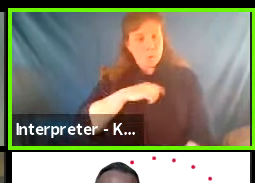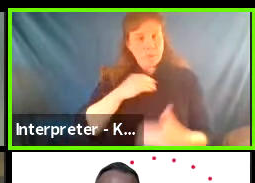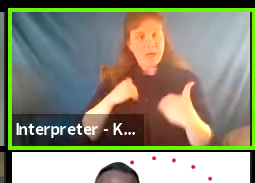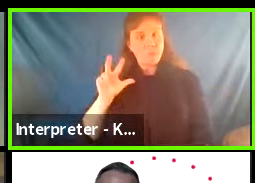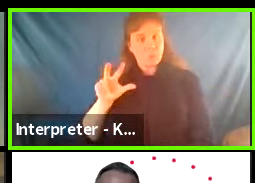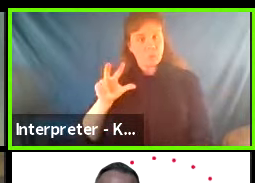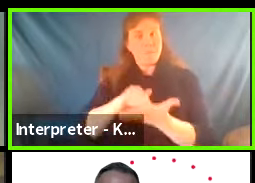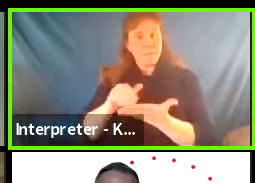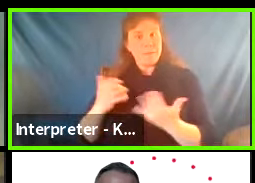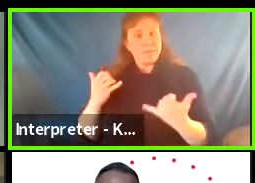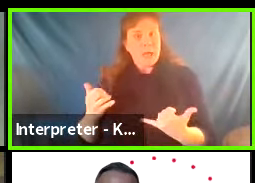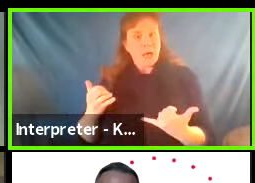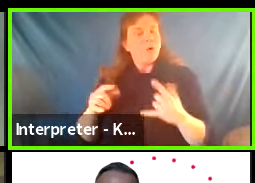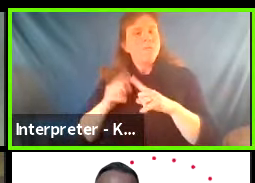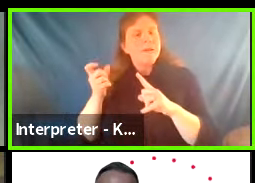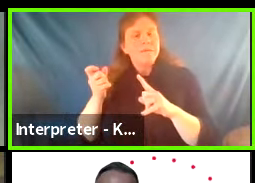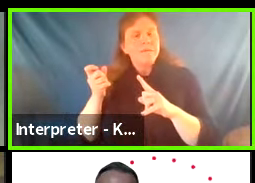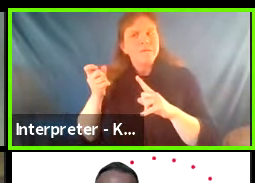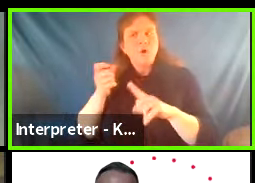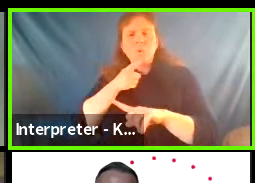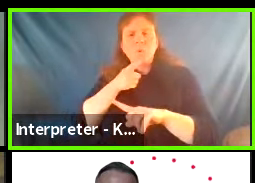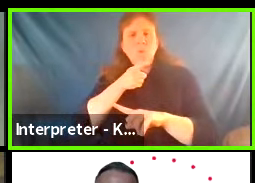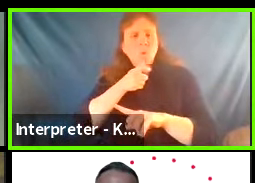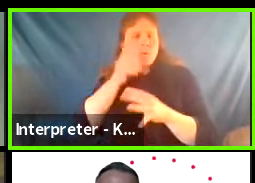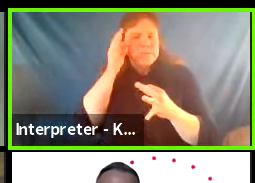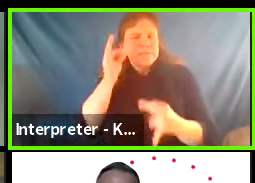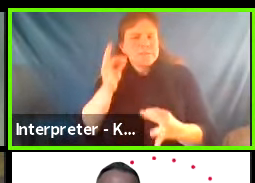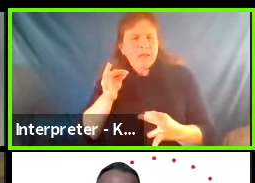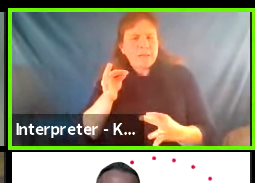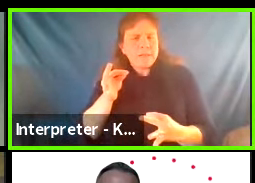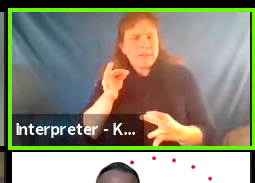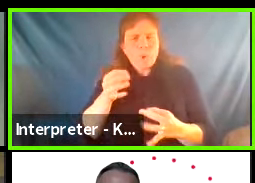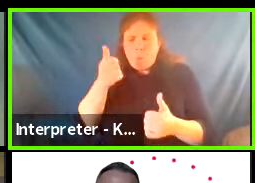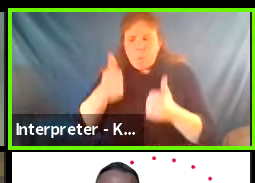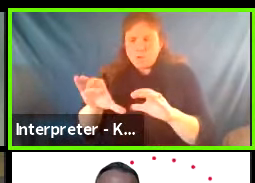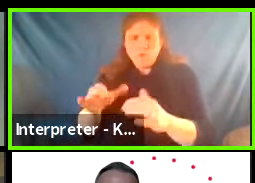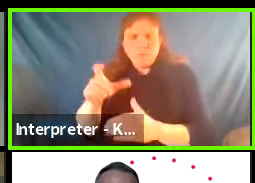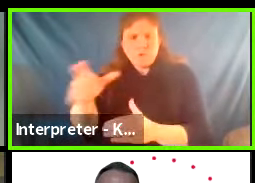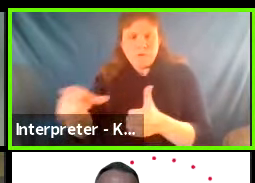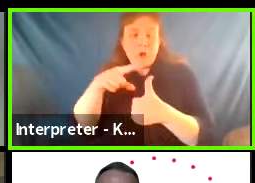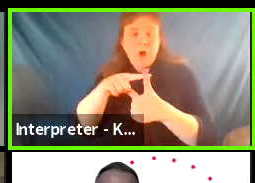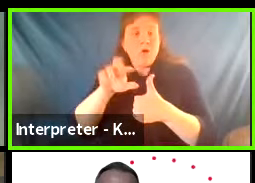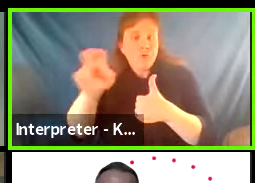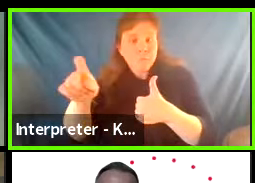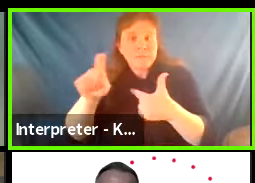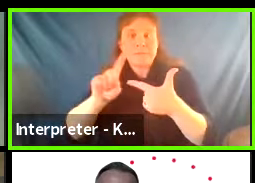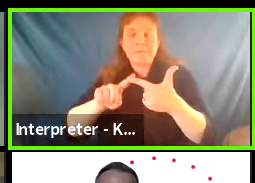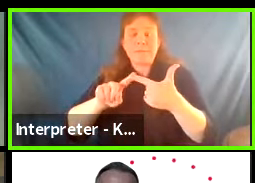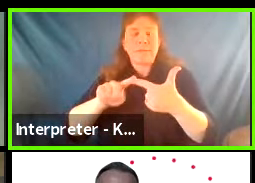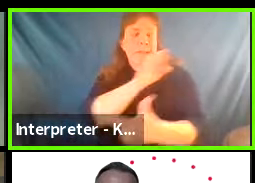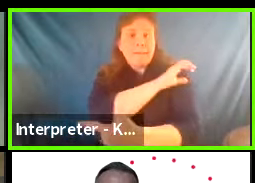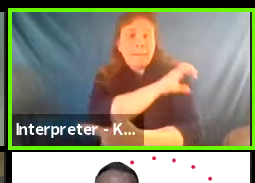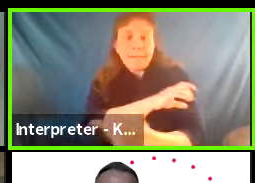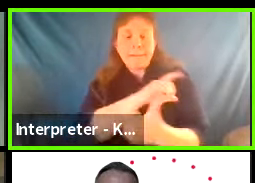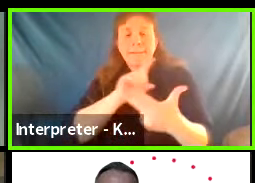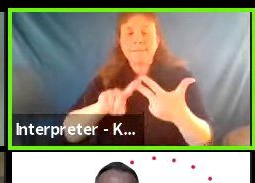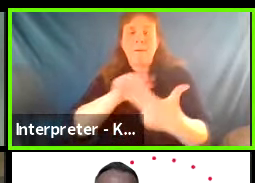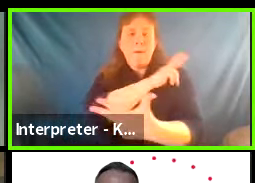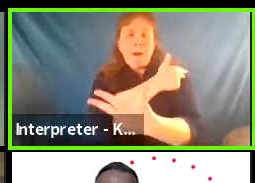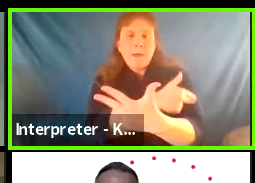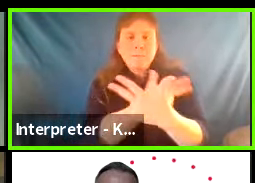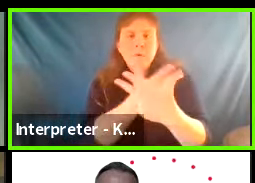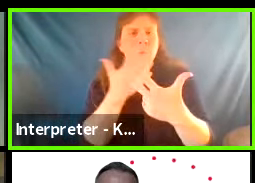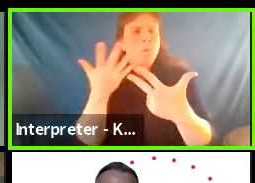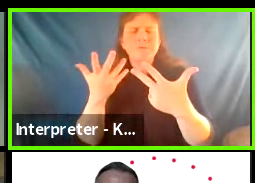is going through counties, how much is going through hospitals and health systems, how many is going through pharmacies, so we can have like some granularity about